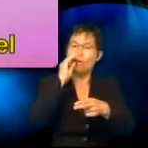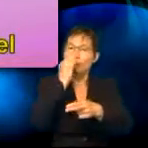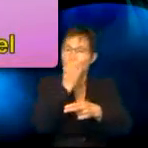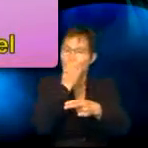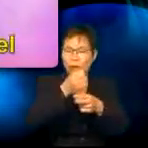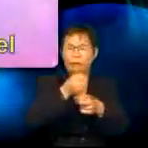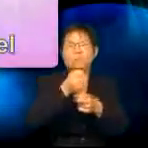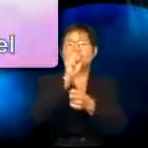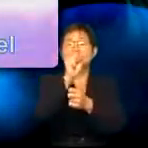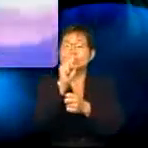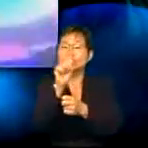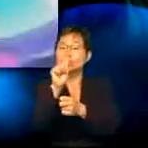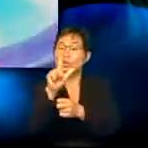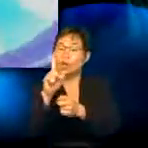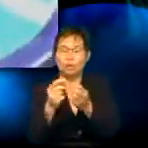stalk.